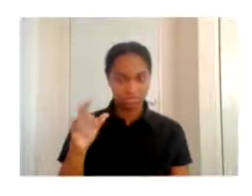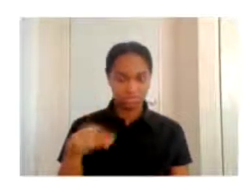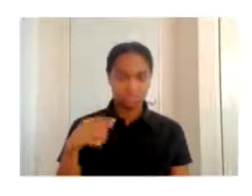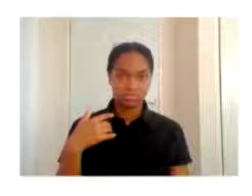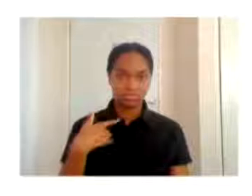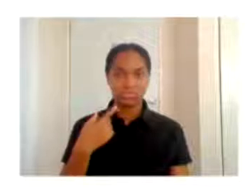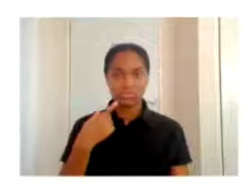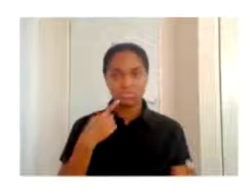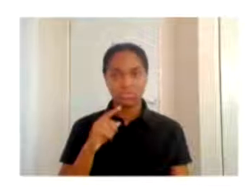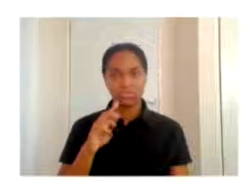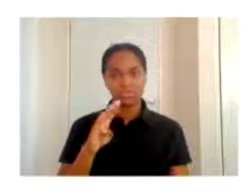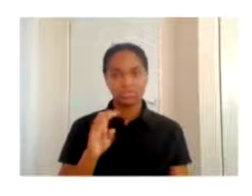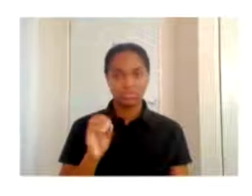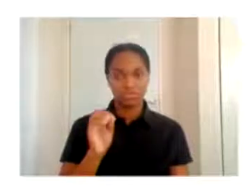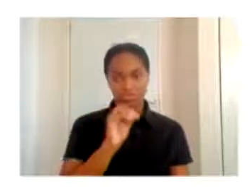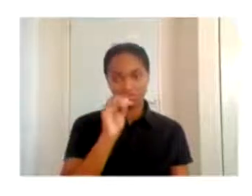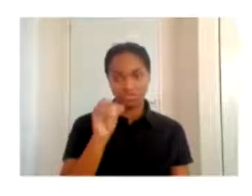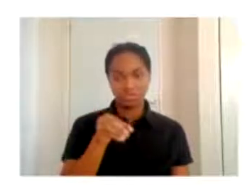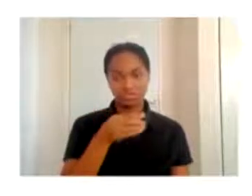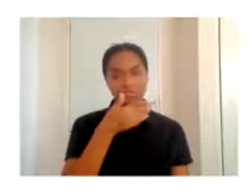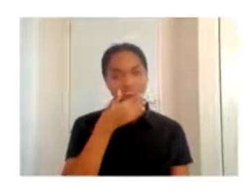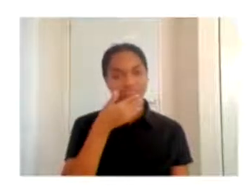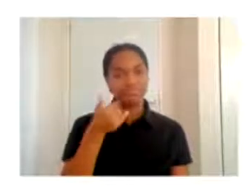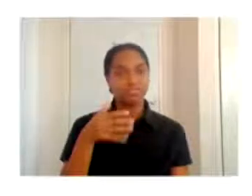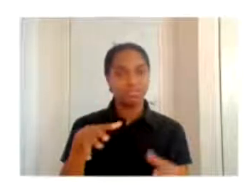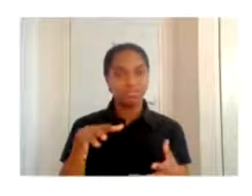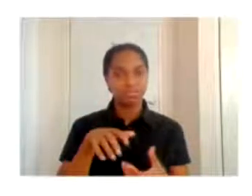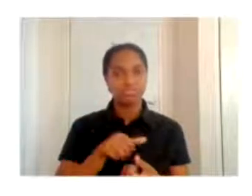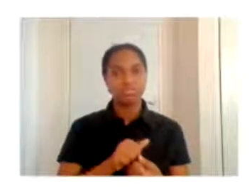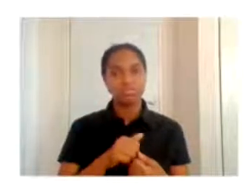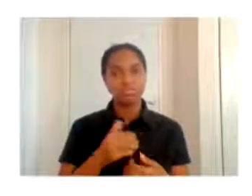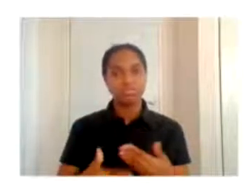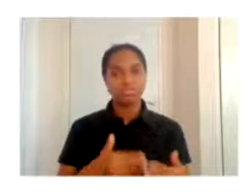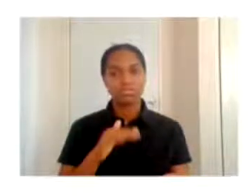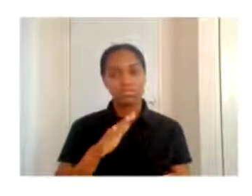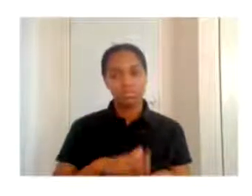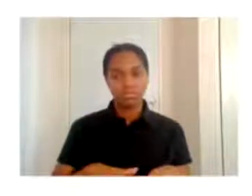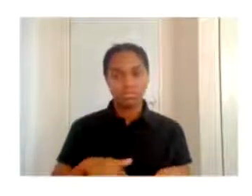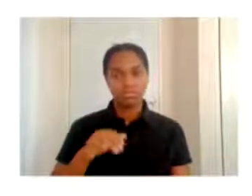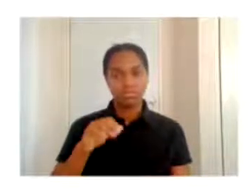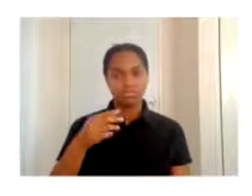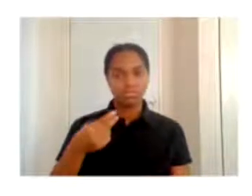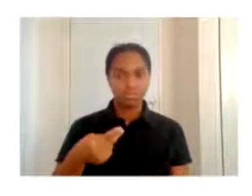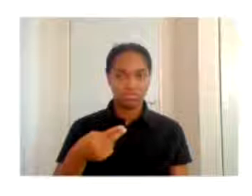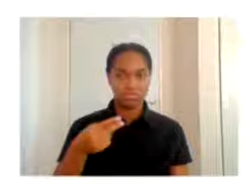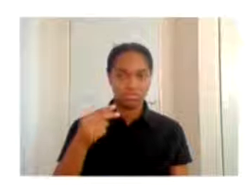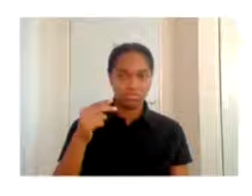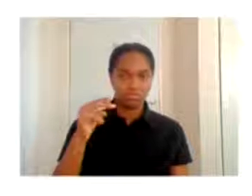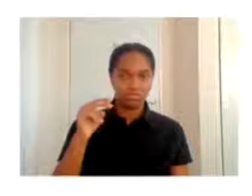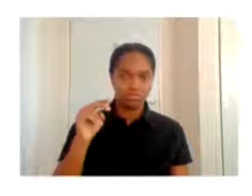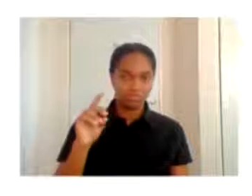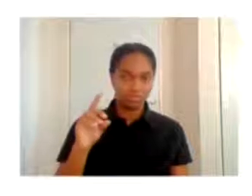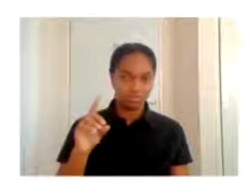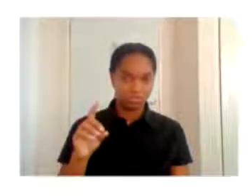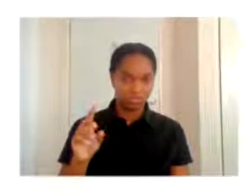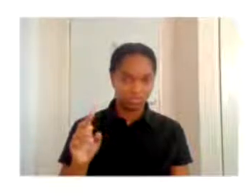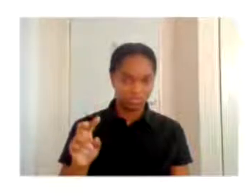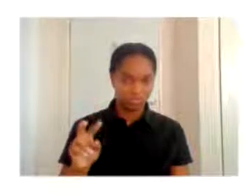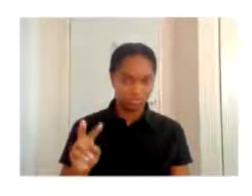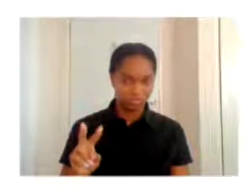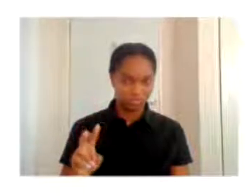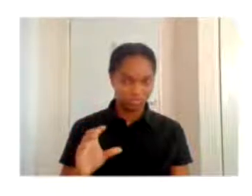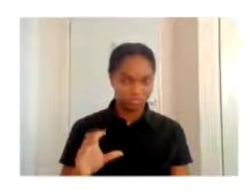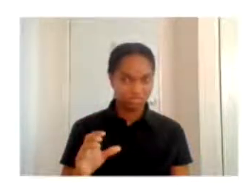achieved 40% better compression performance than HEVC. So you could have, it's